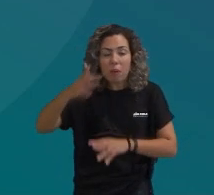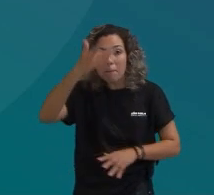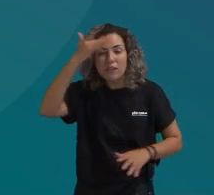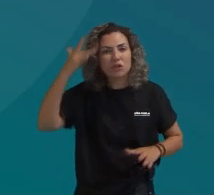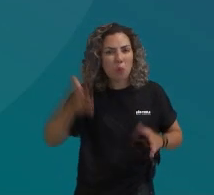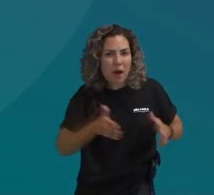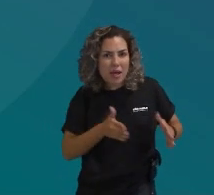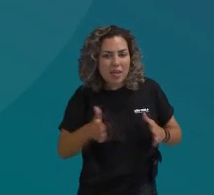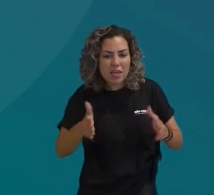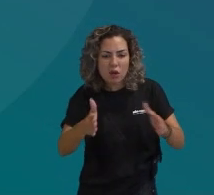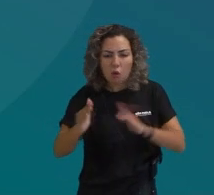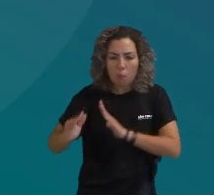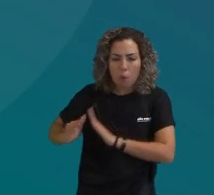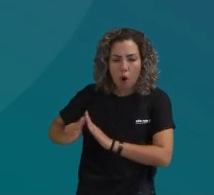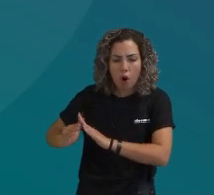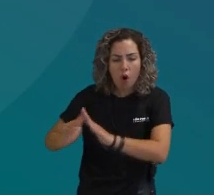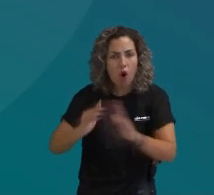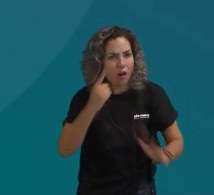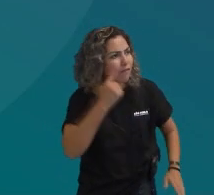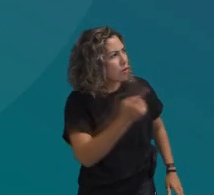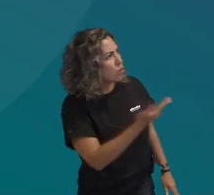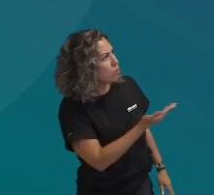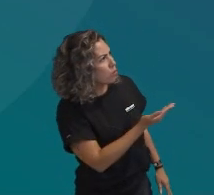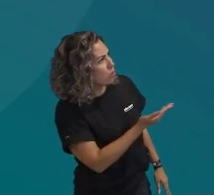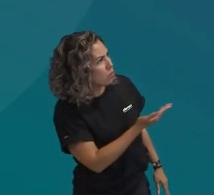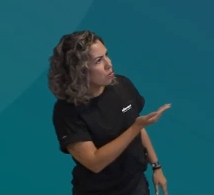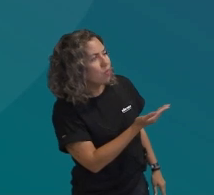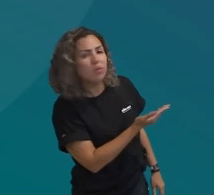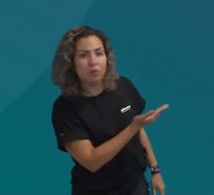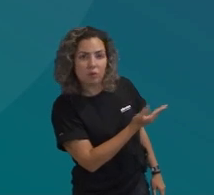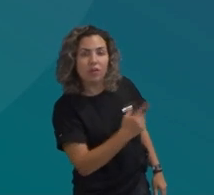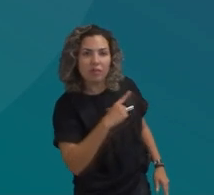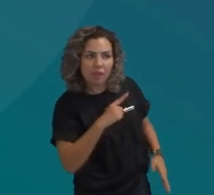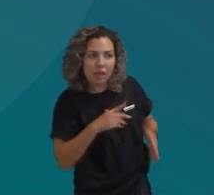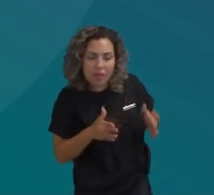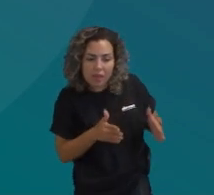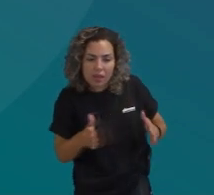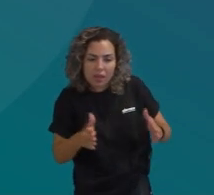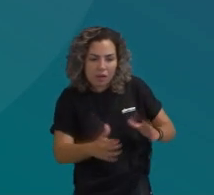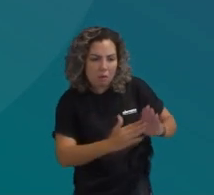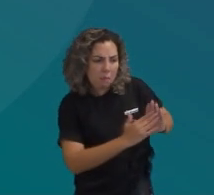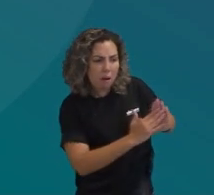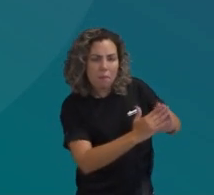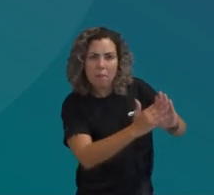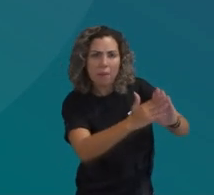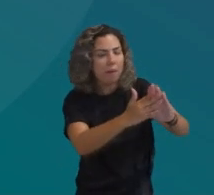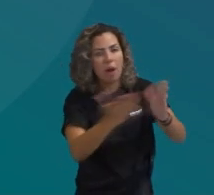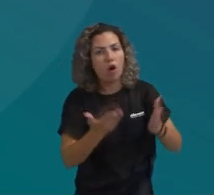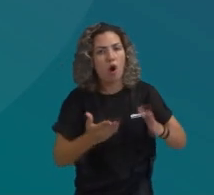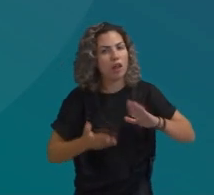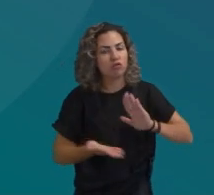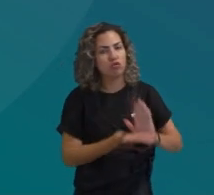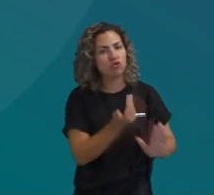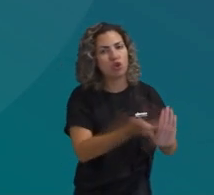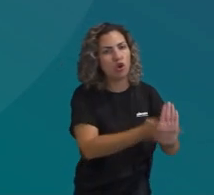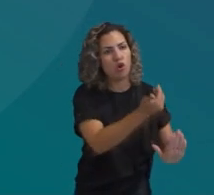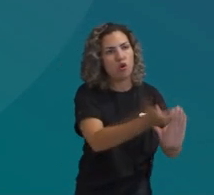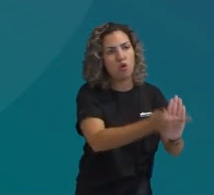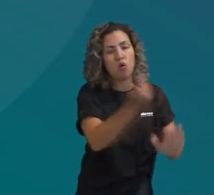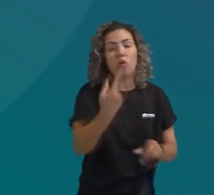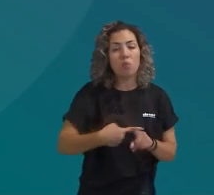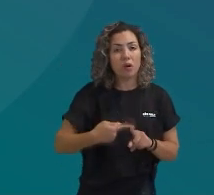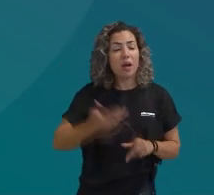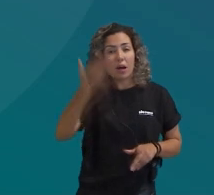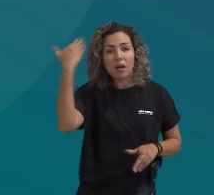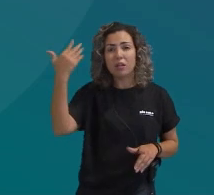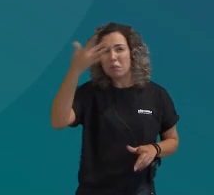these pictures, you can see areas that we have removed people who lived in informal settlements,